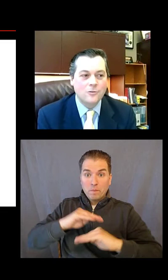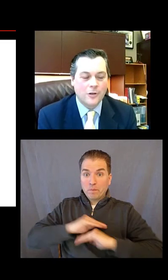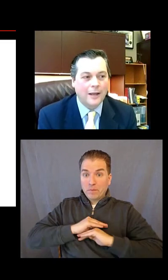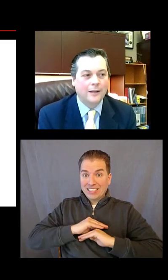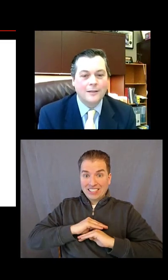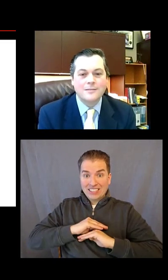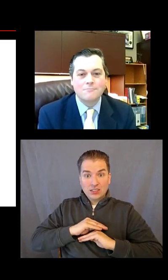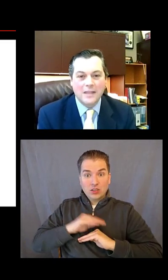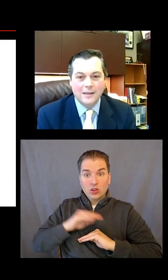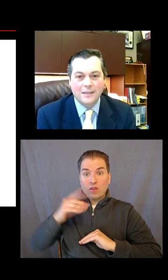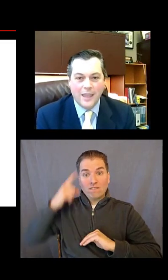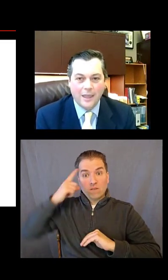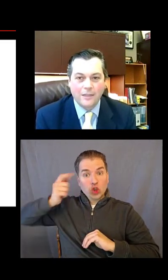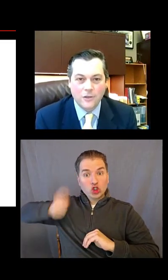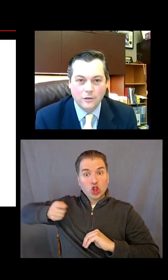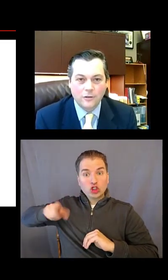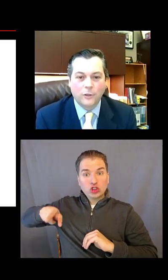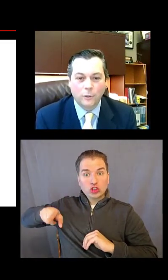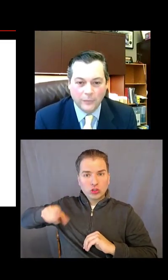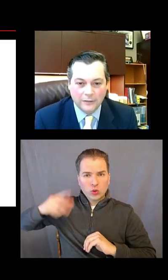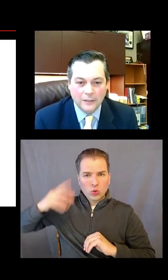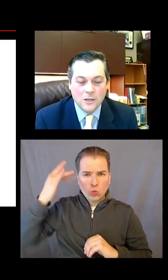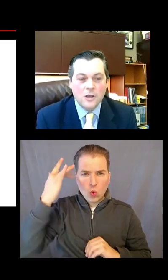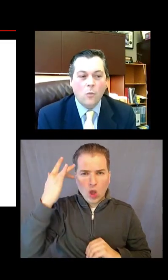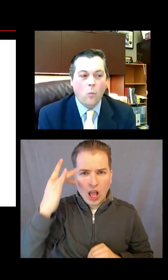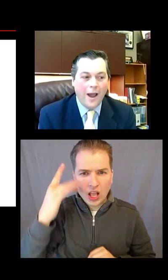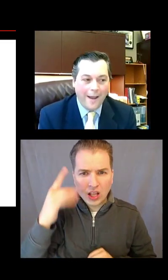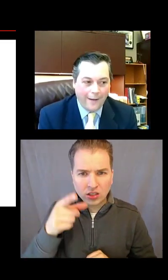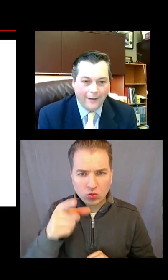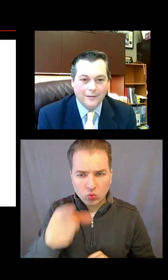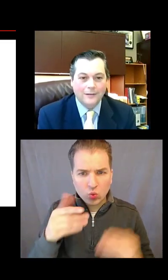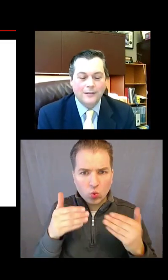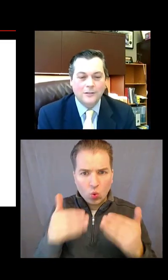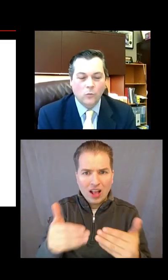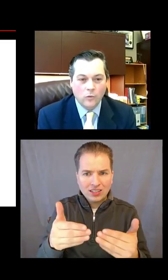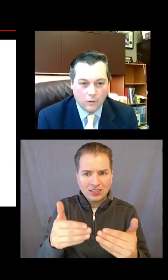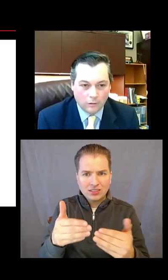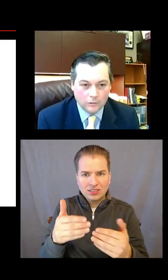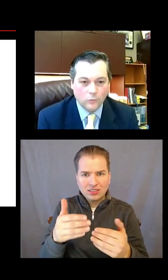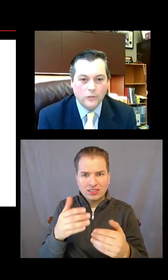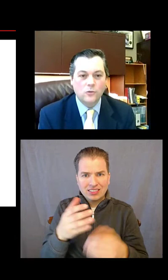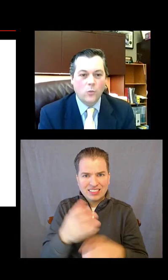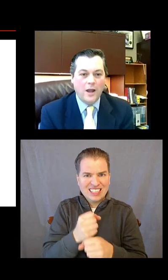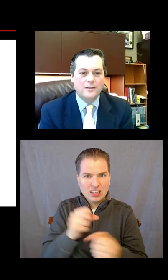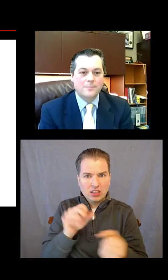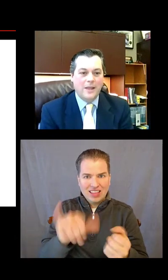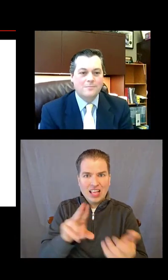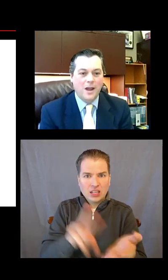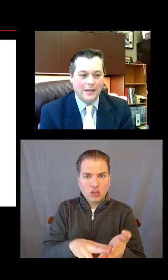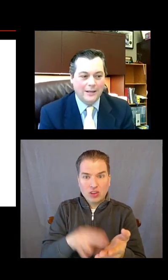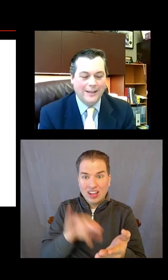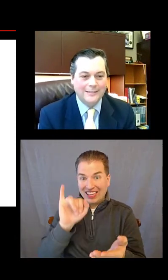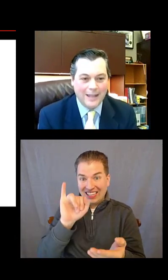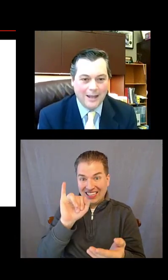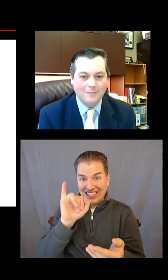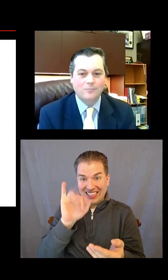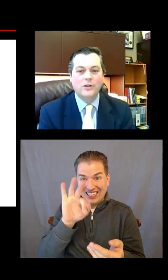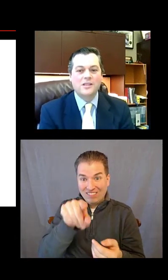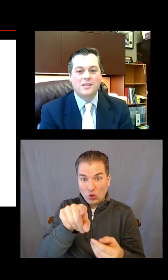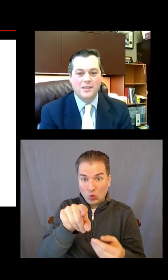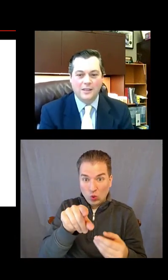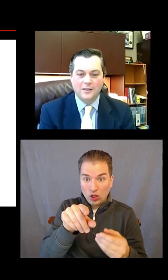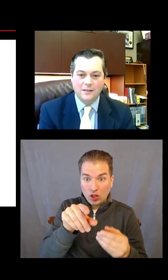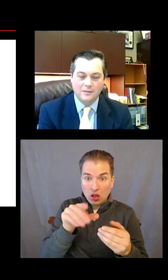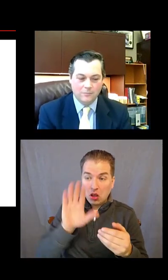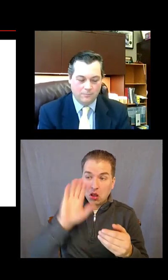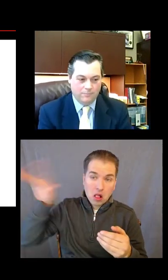the contract doesn't meet that third purpose, why in the world would you want to spend money and time